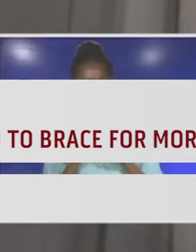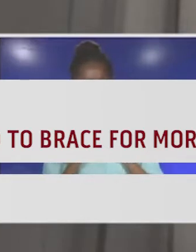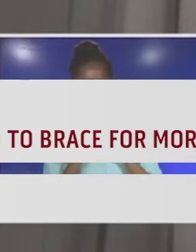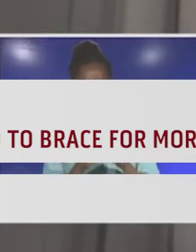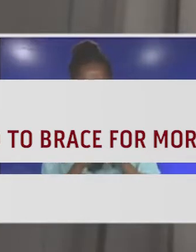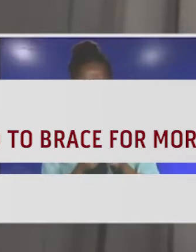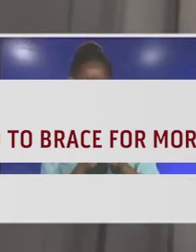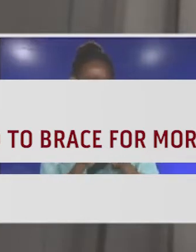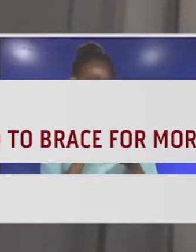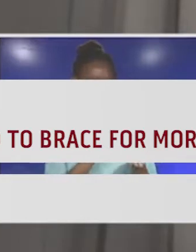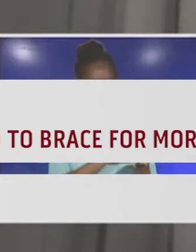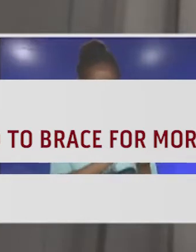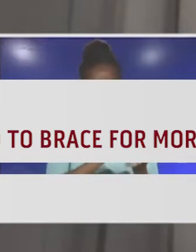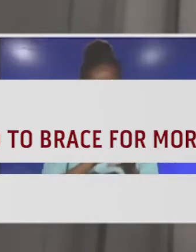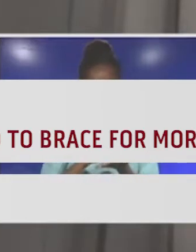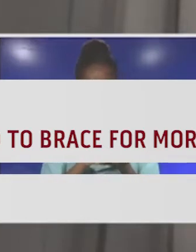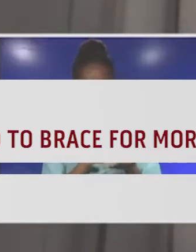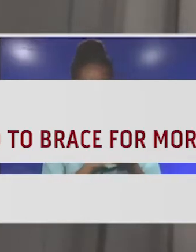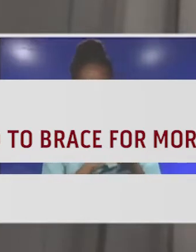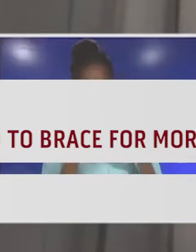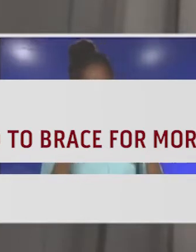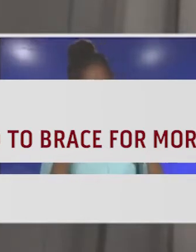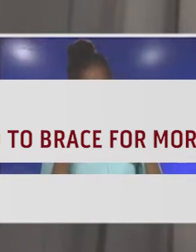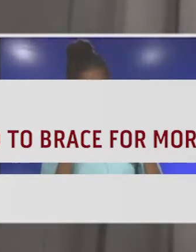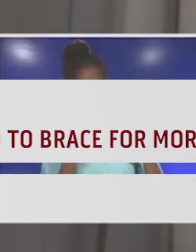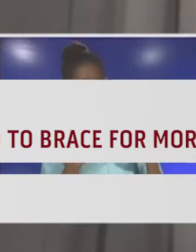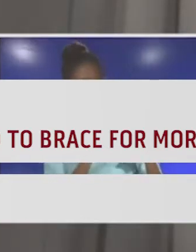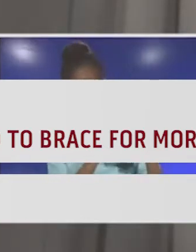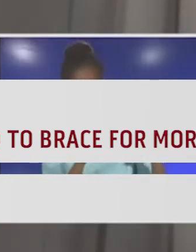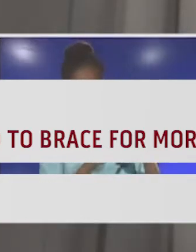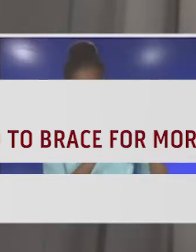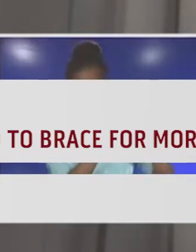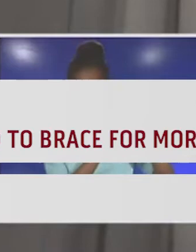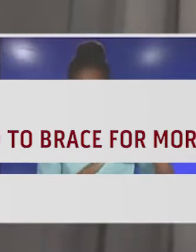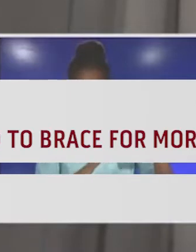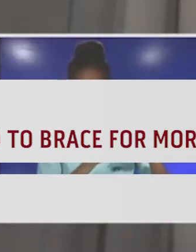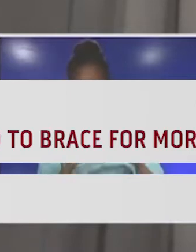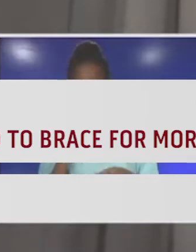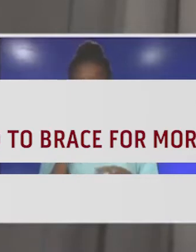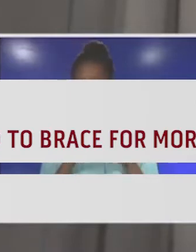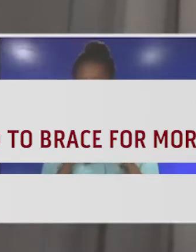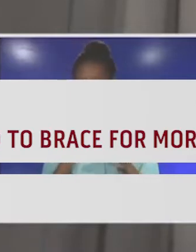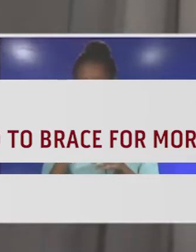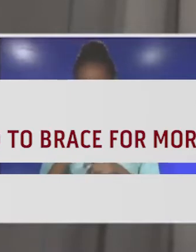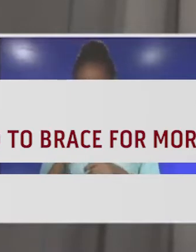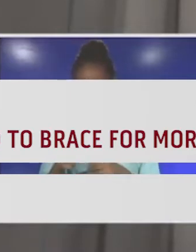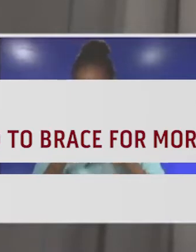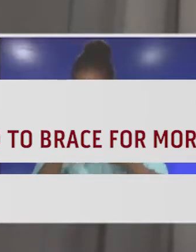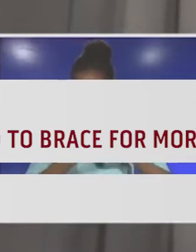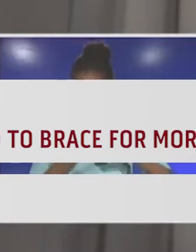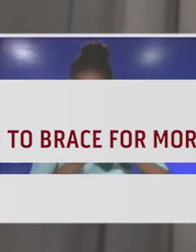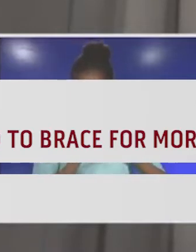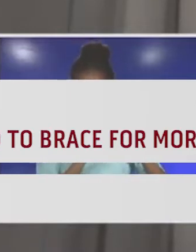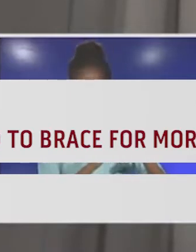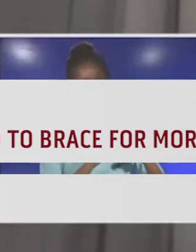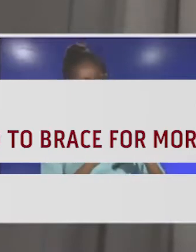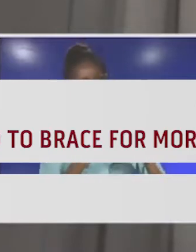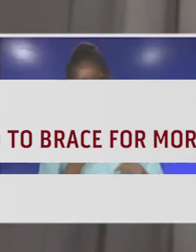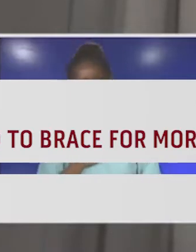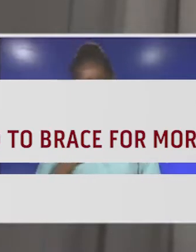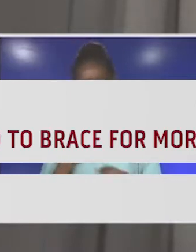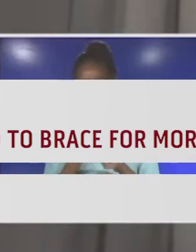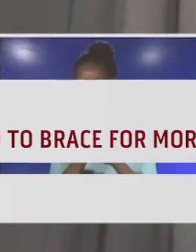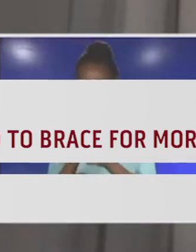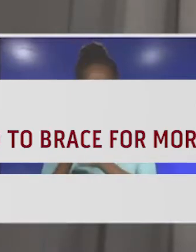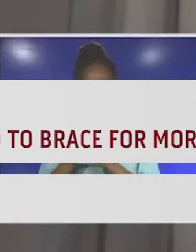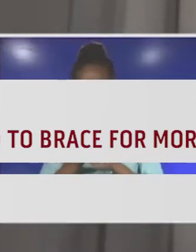If you're proceeding along the Lady Young Road, we ask that you proceed with caution because the slips are real, they are